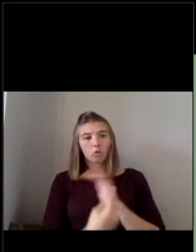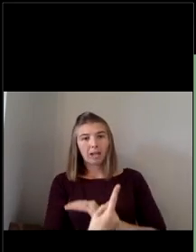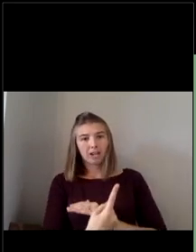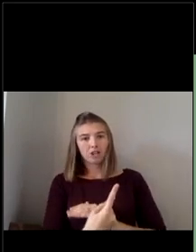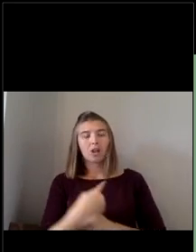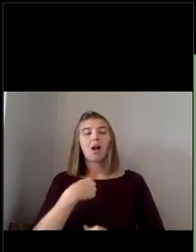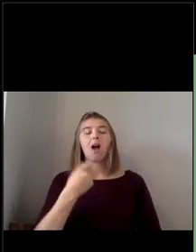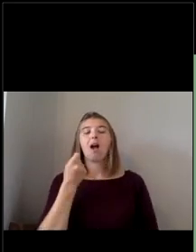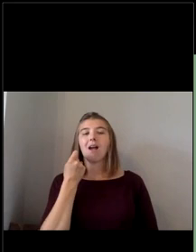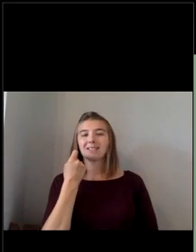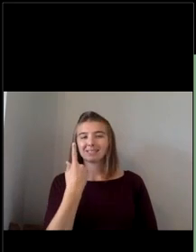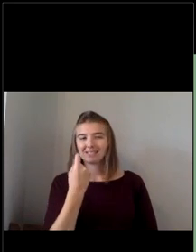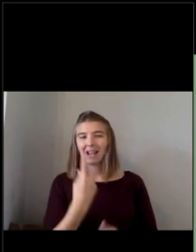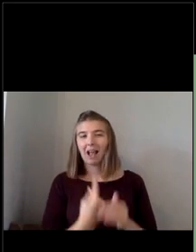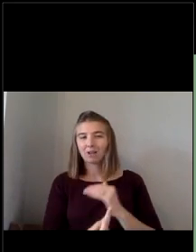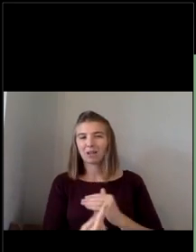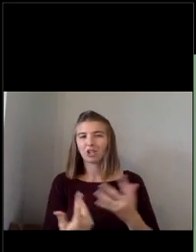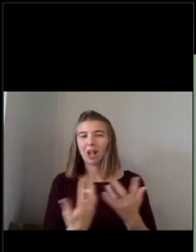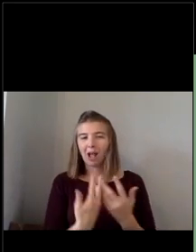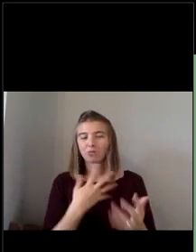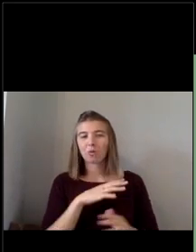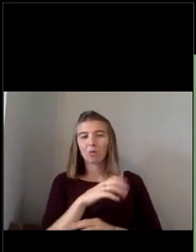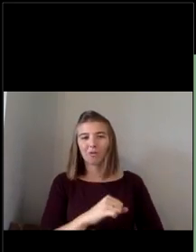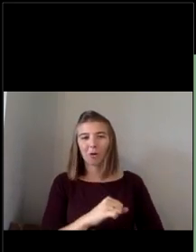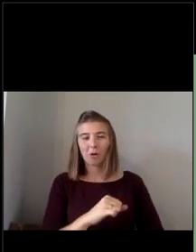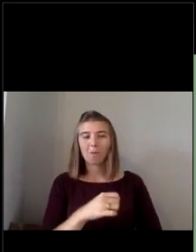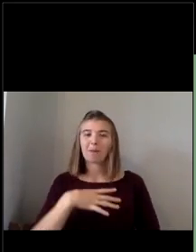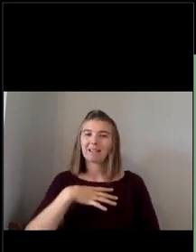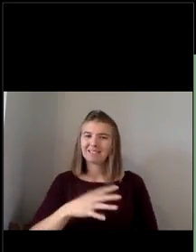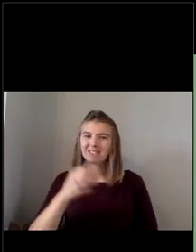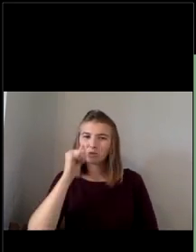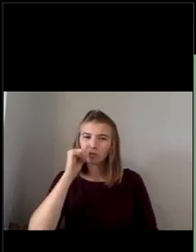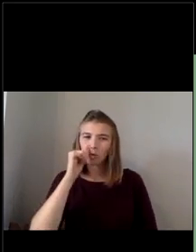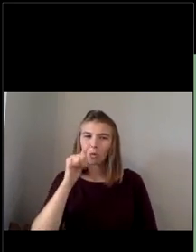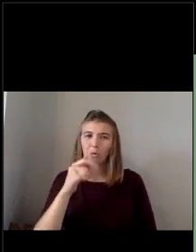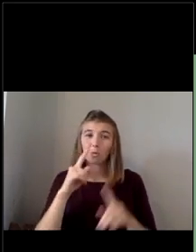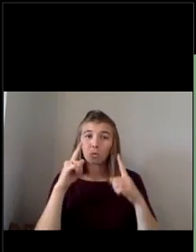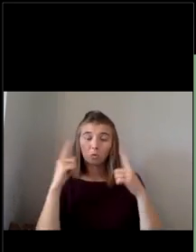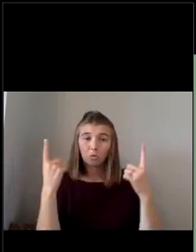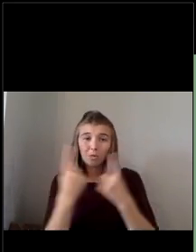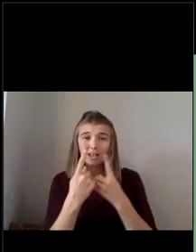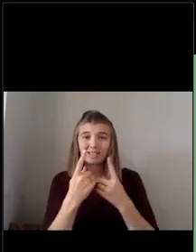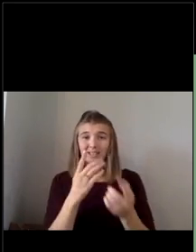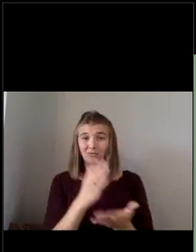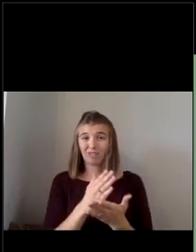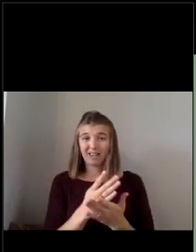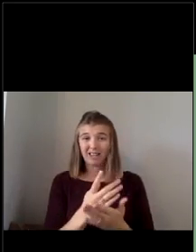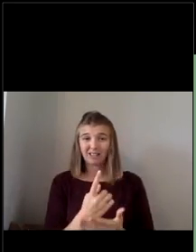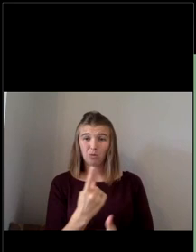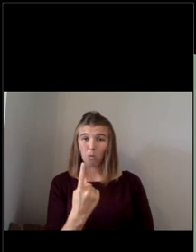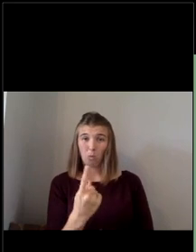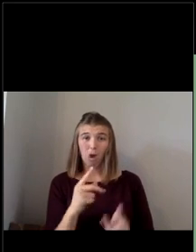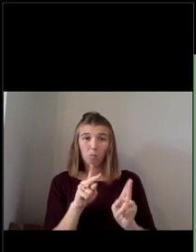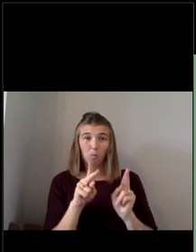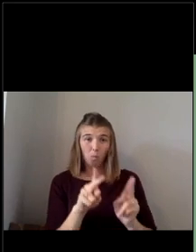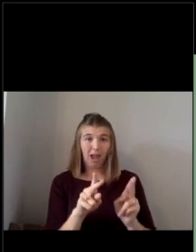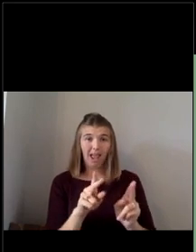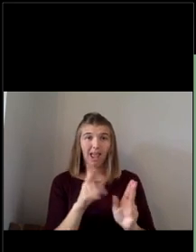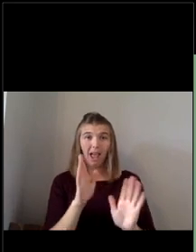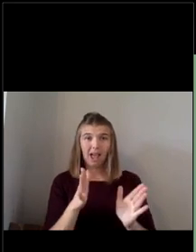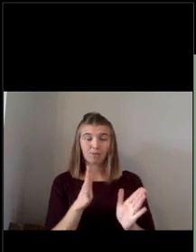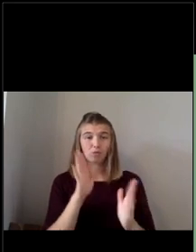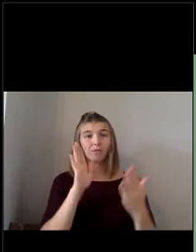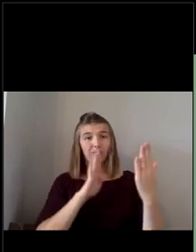that academic culture is not uniformly accessed or experienced. It depends very much, you know, on the background and